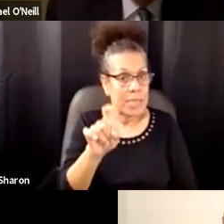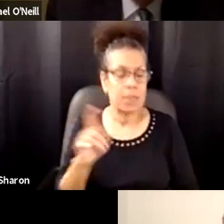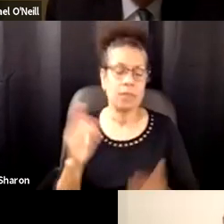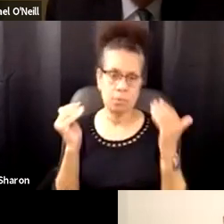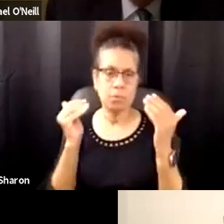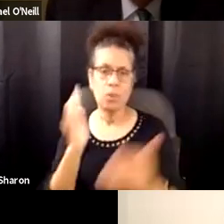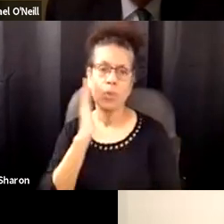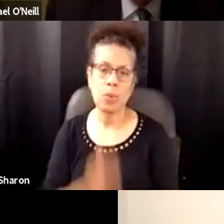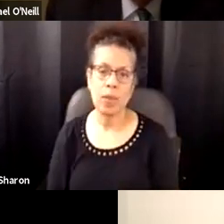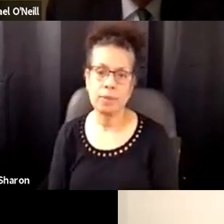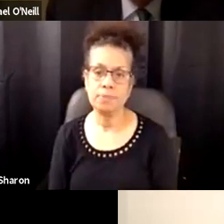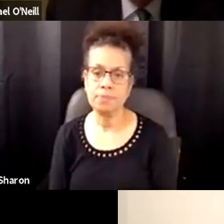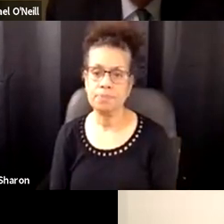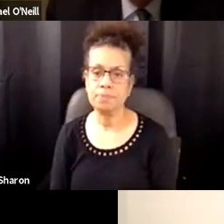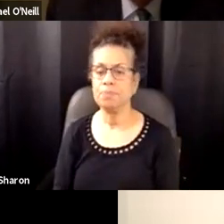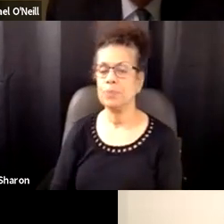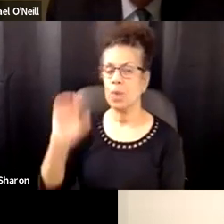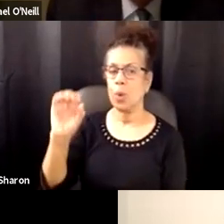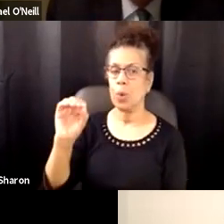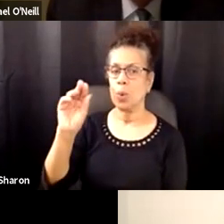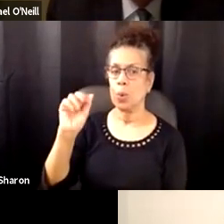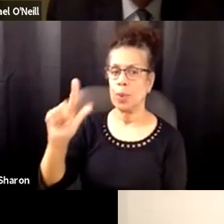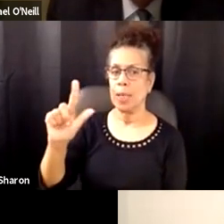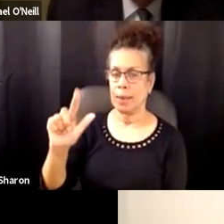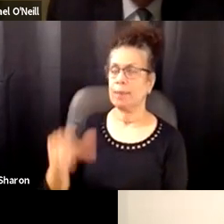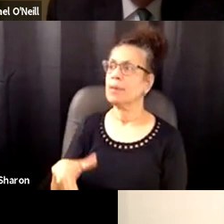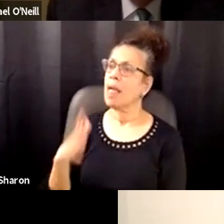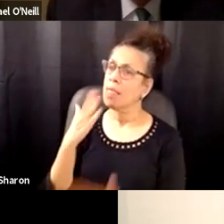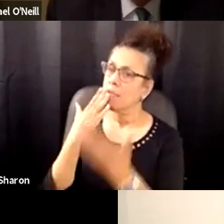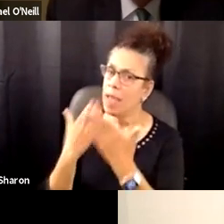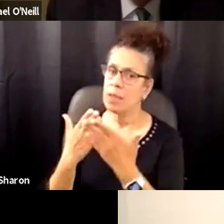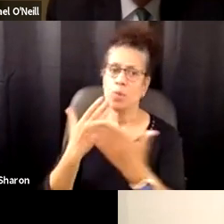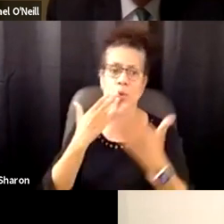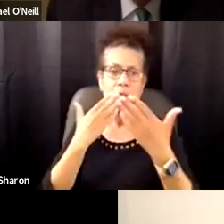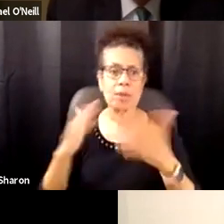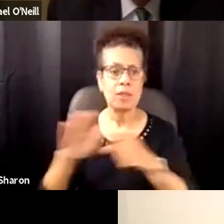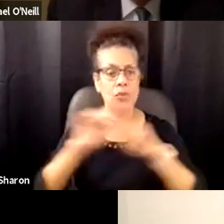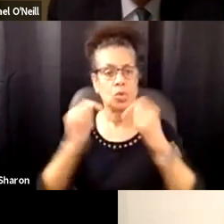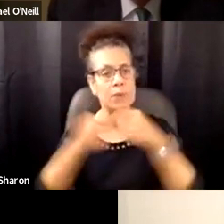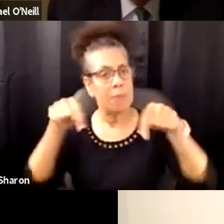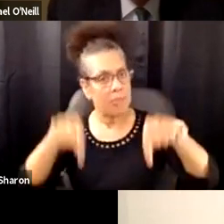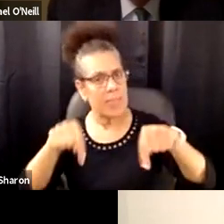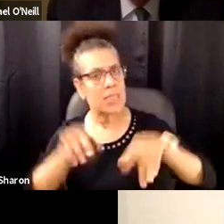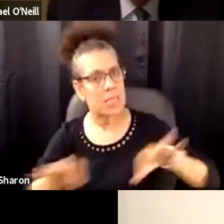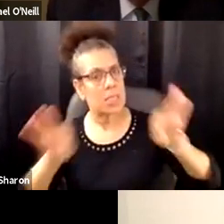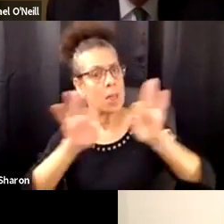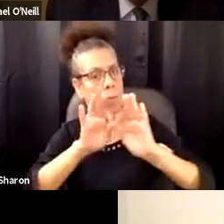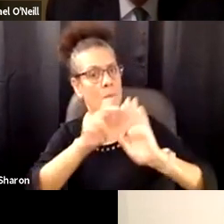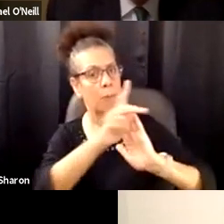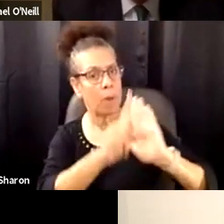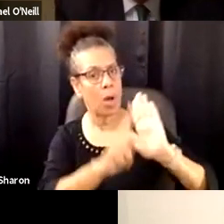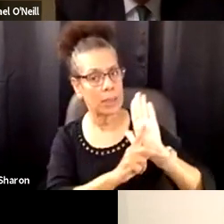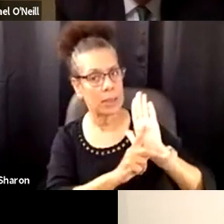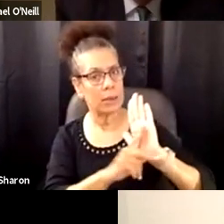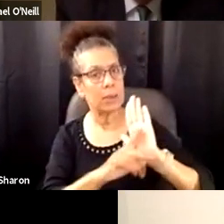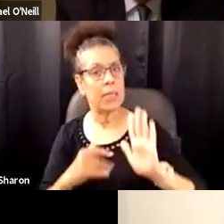thank you superintendent and appreciation for the whole team for working on this this is an important policy for us for our students impacts our